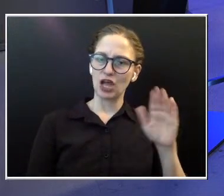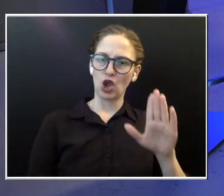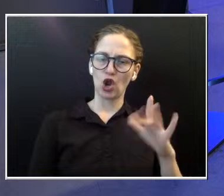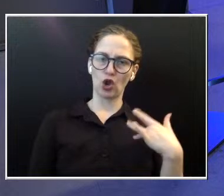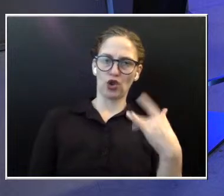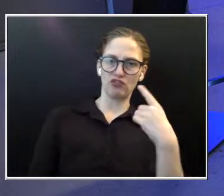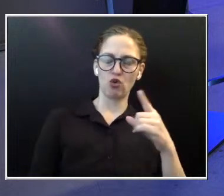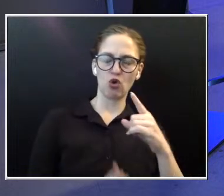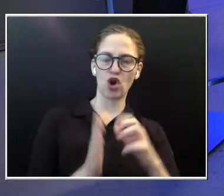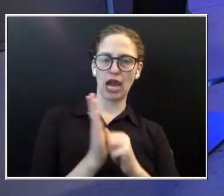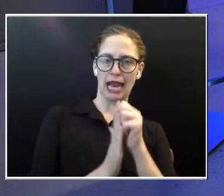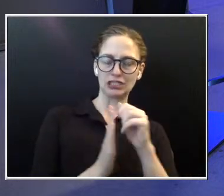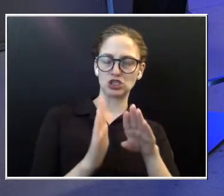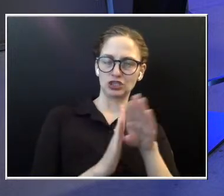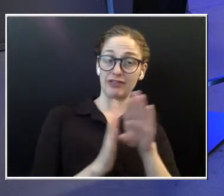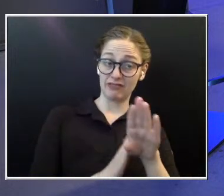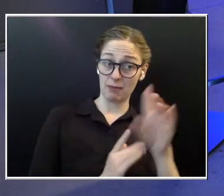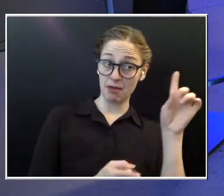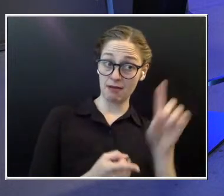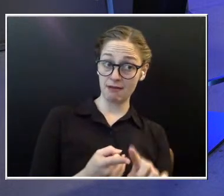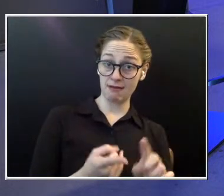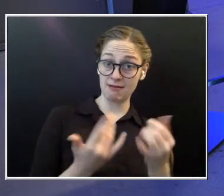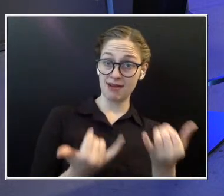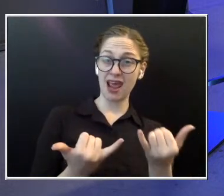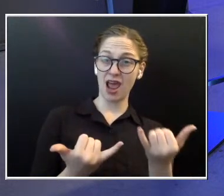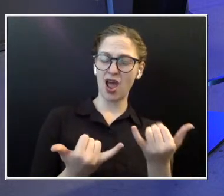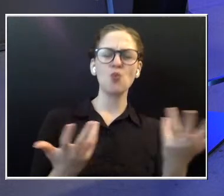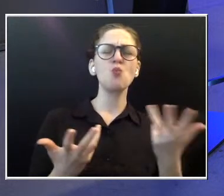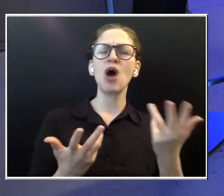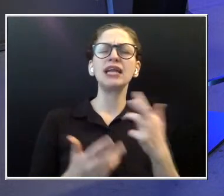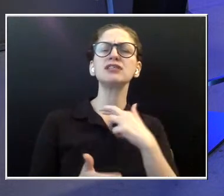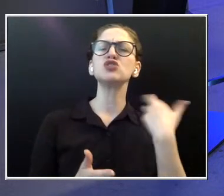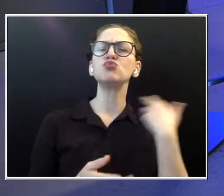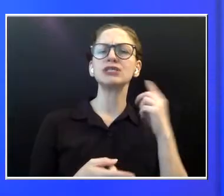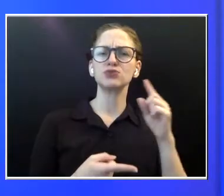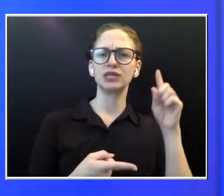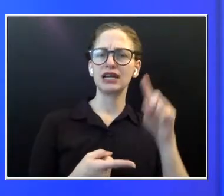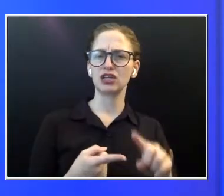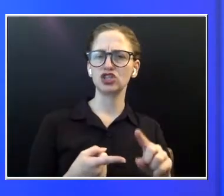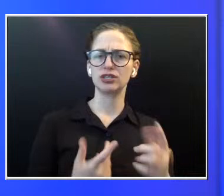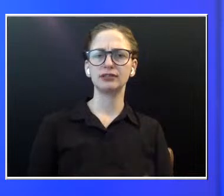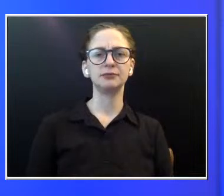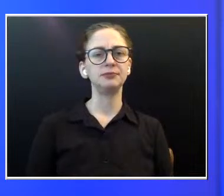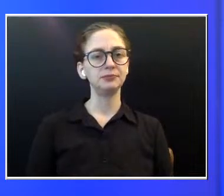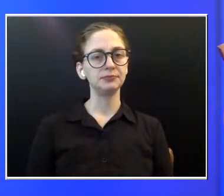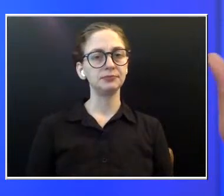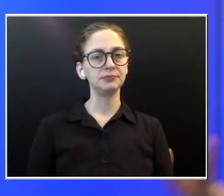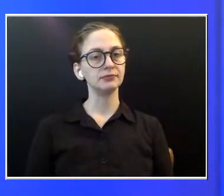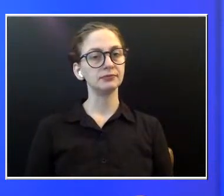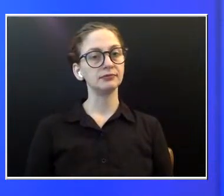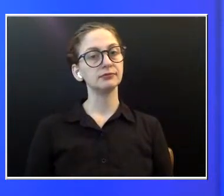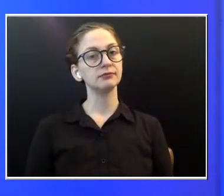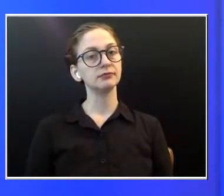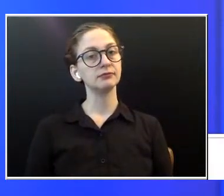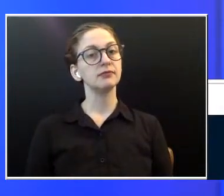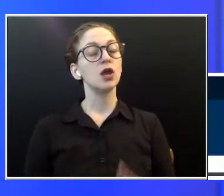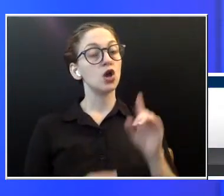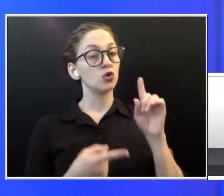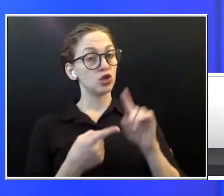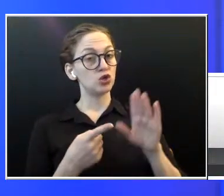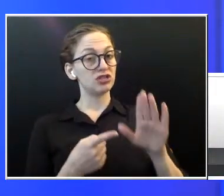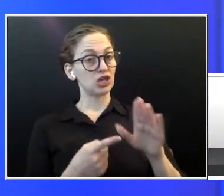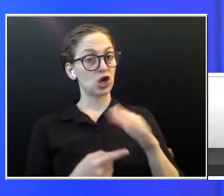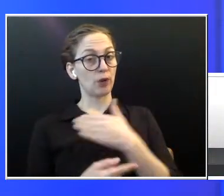risk reduction is actually like, and how much do you have to still look for cancer? Reducing her risk of breast cancer by 95%